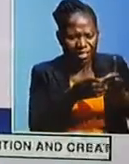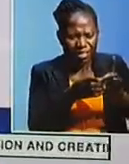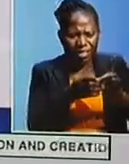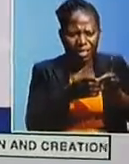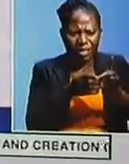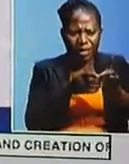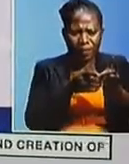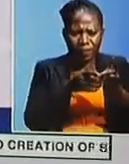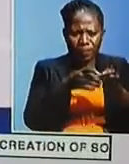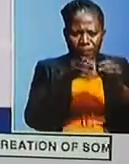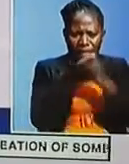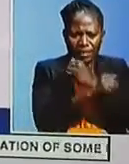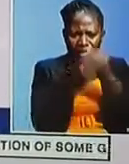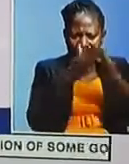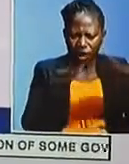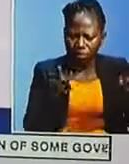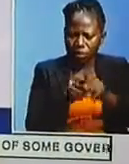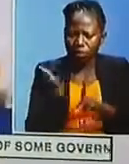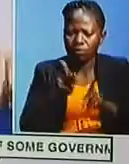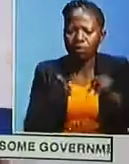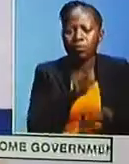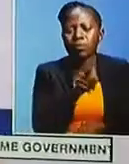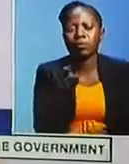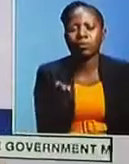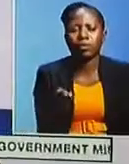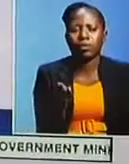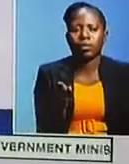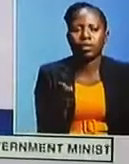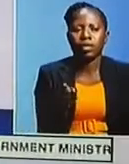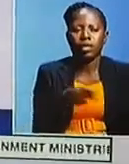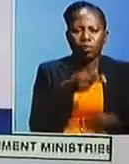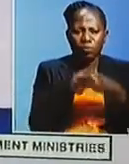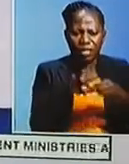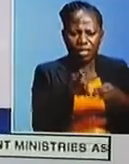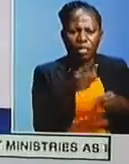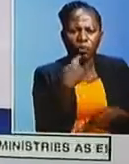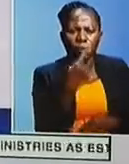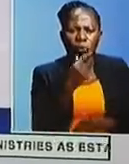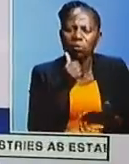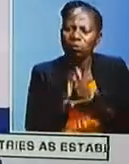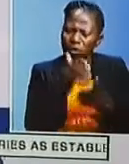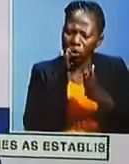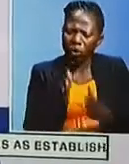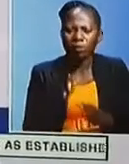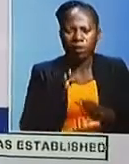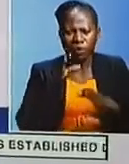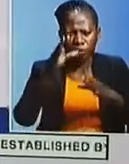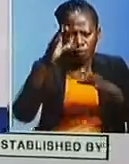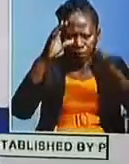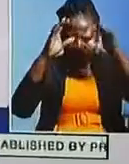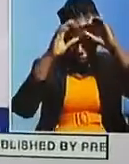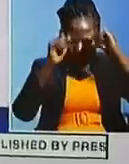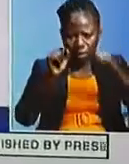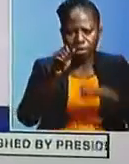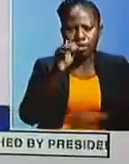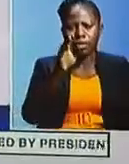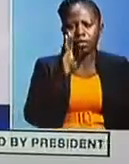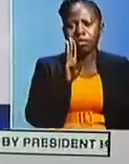both internal and external publics. That is Anthony Waya. So how he